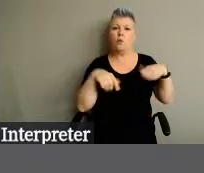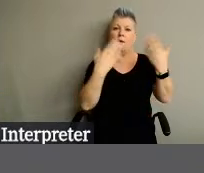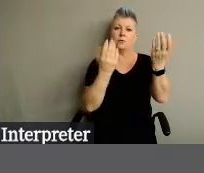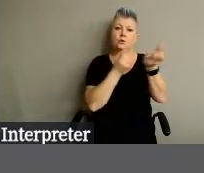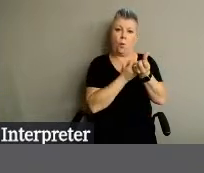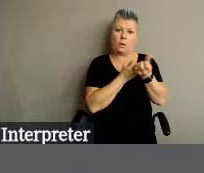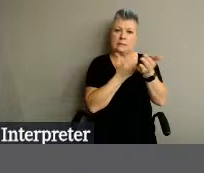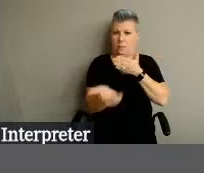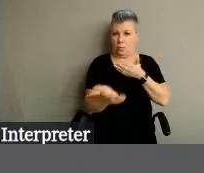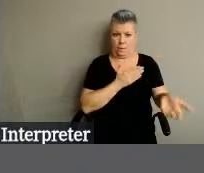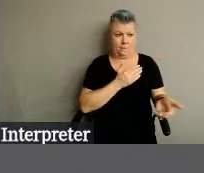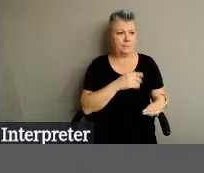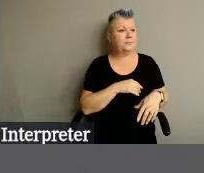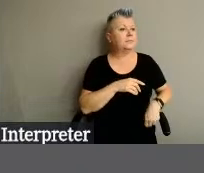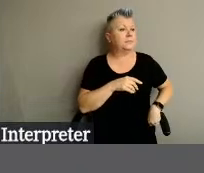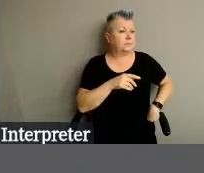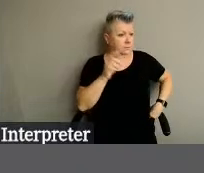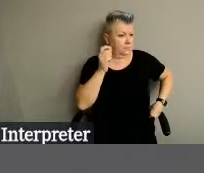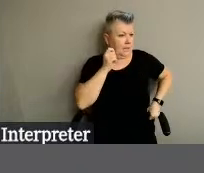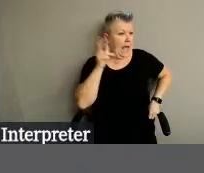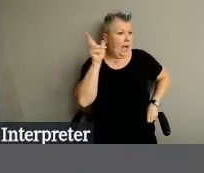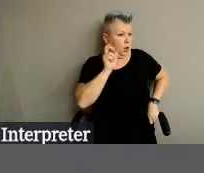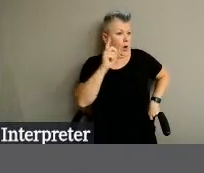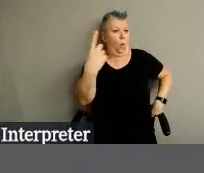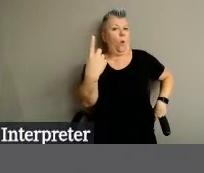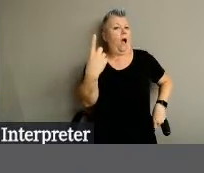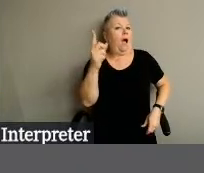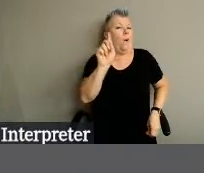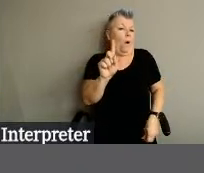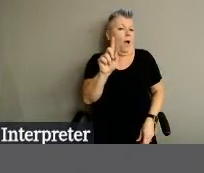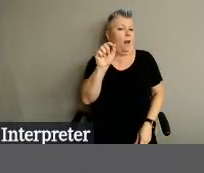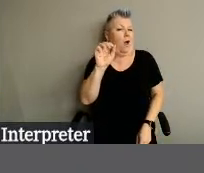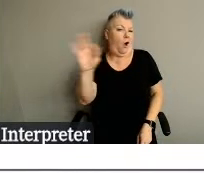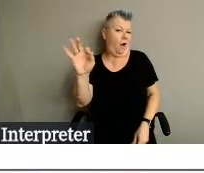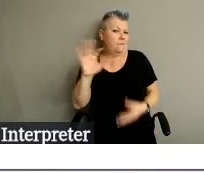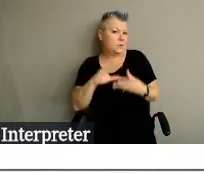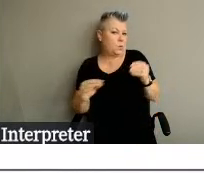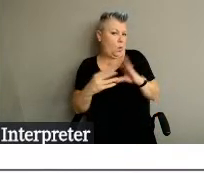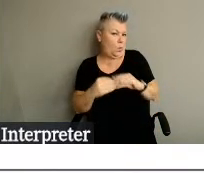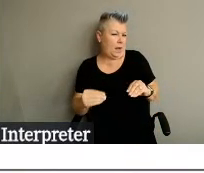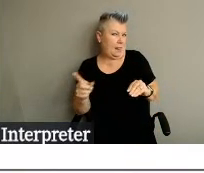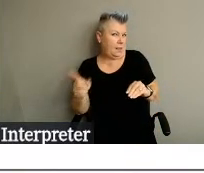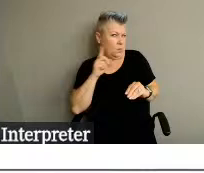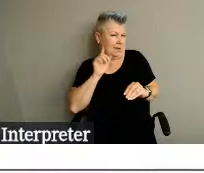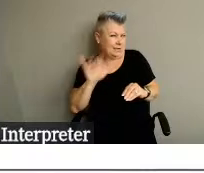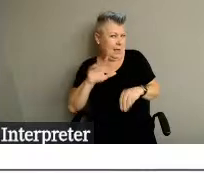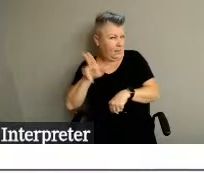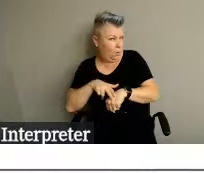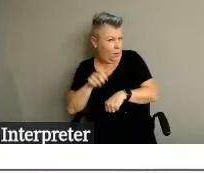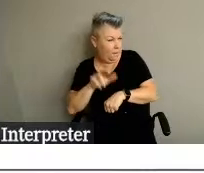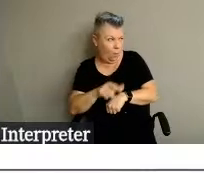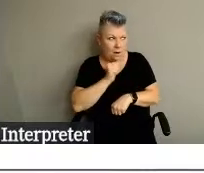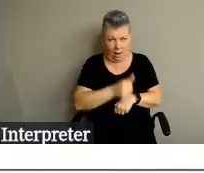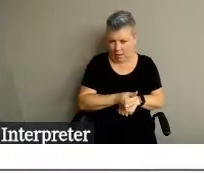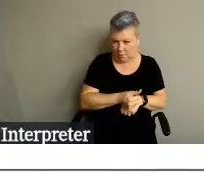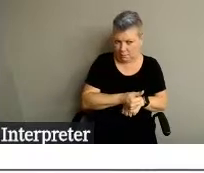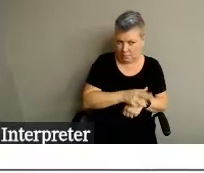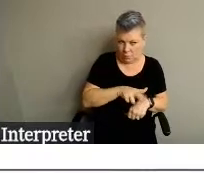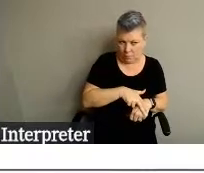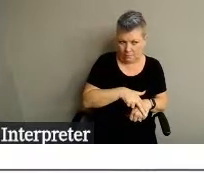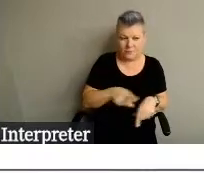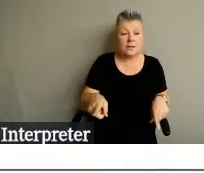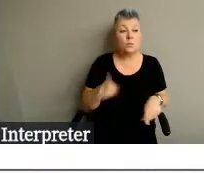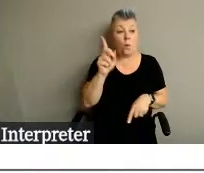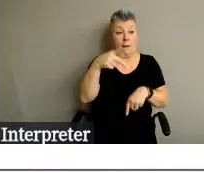because I heard a one-off story, right? And you hear one-off stories and you're like, is this the norm or not? But it was essentially a principal in one of